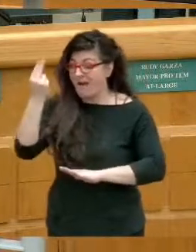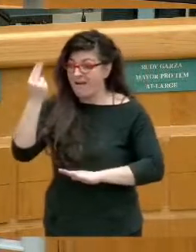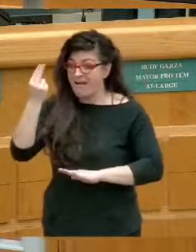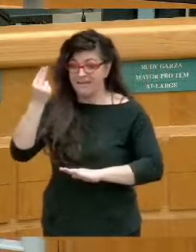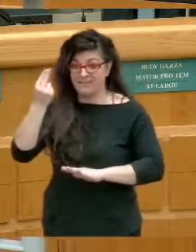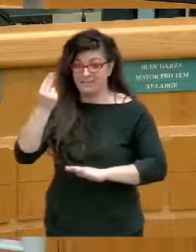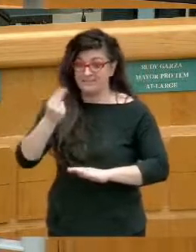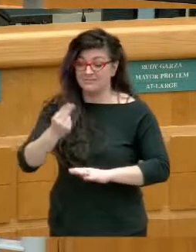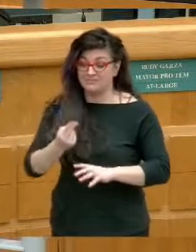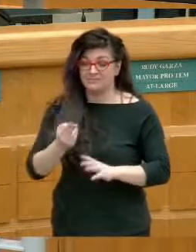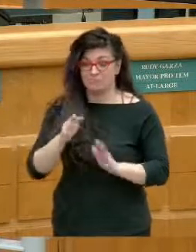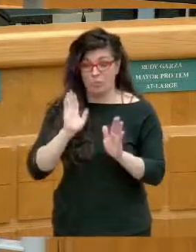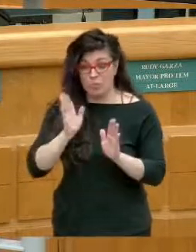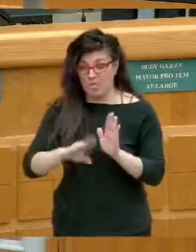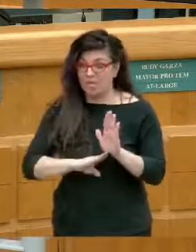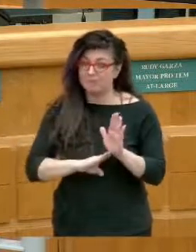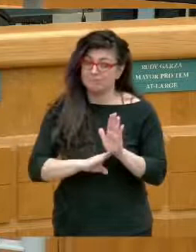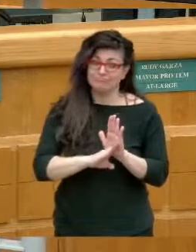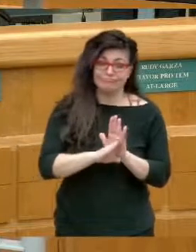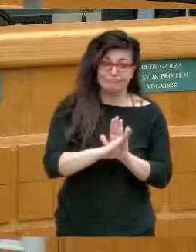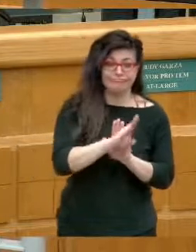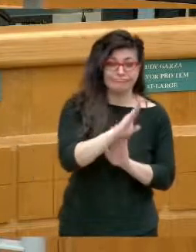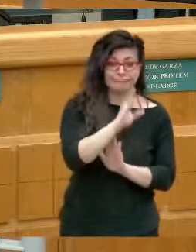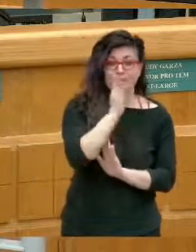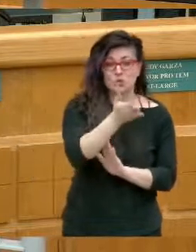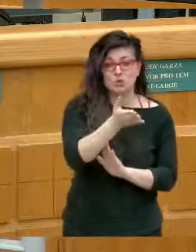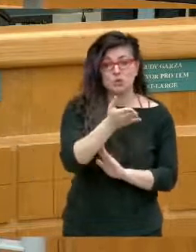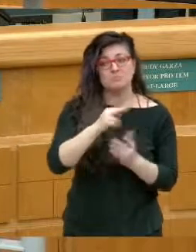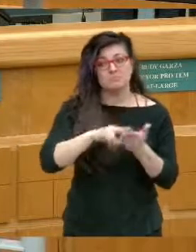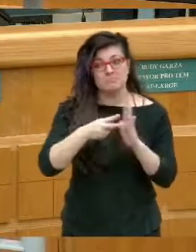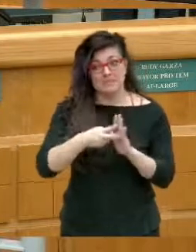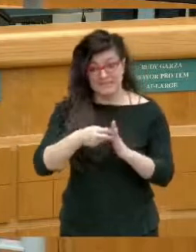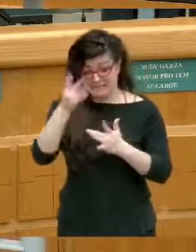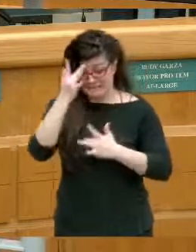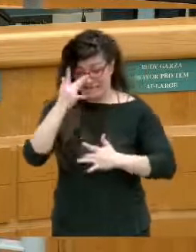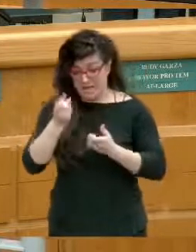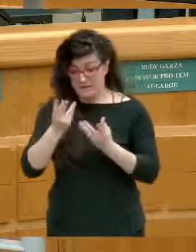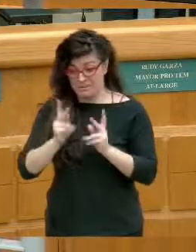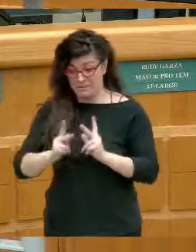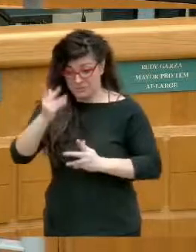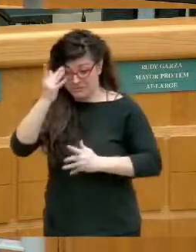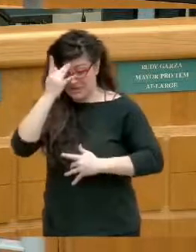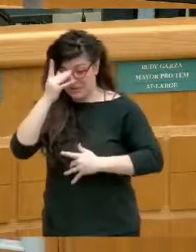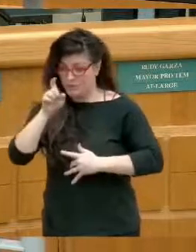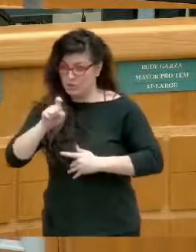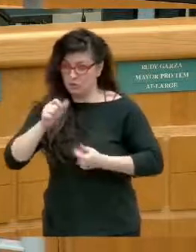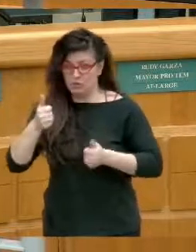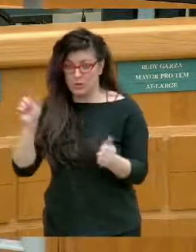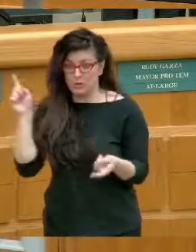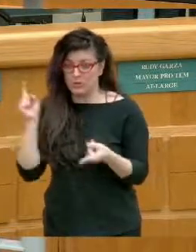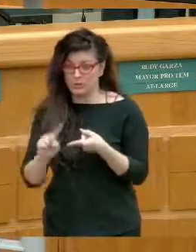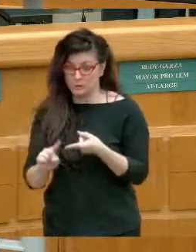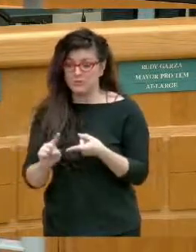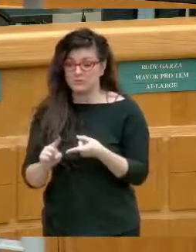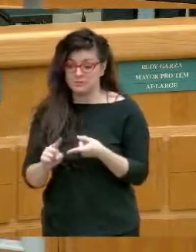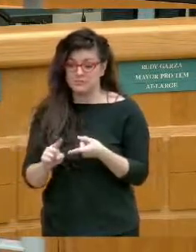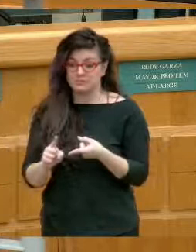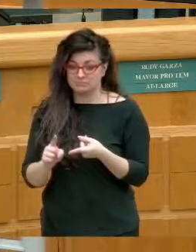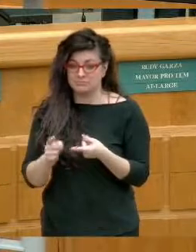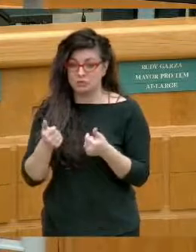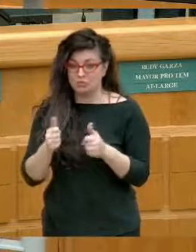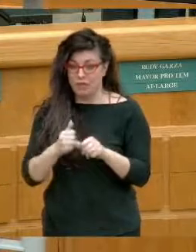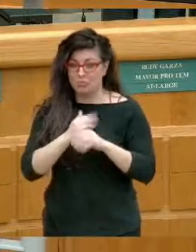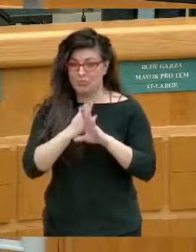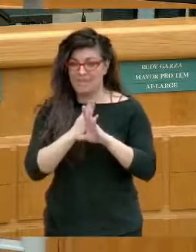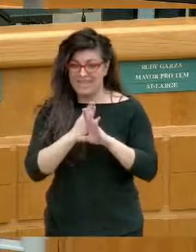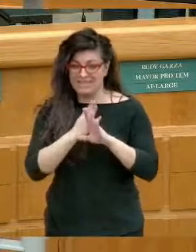exponential growth in the future. And this is why we want to keep the number of people that have COVID-19 down so that we can keep the number of people